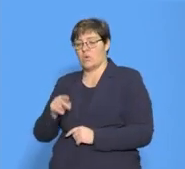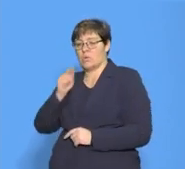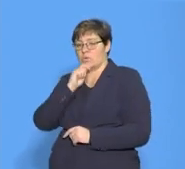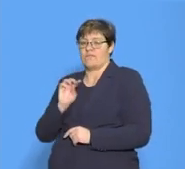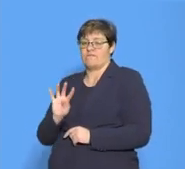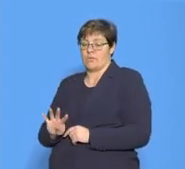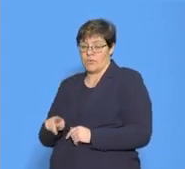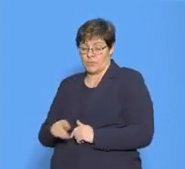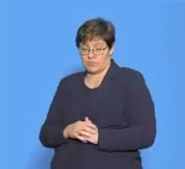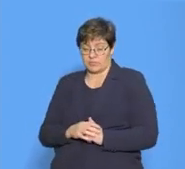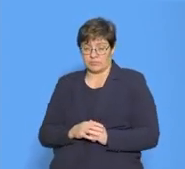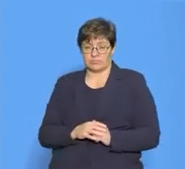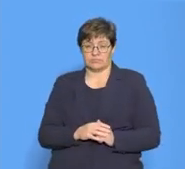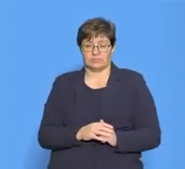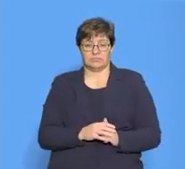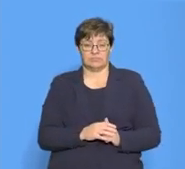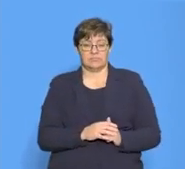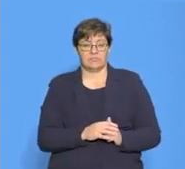which means two limbs.